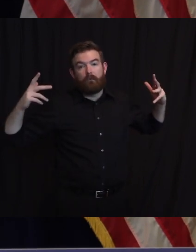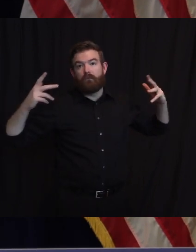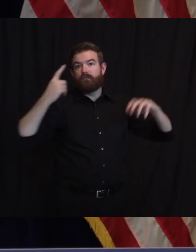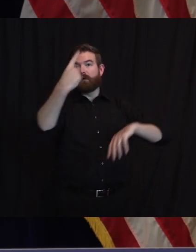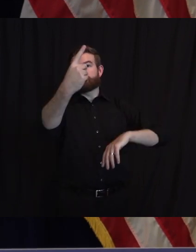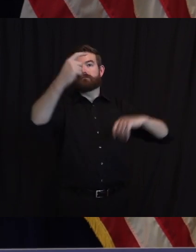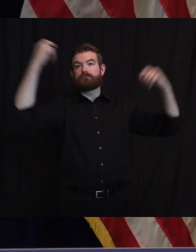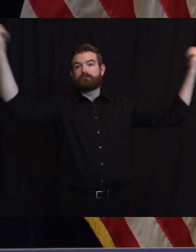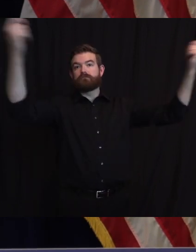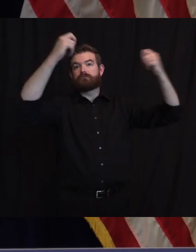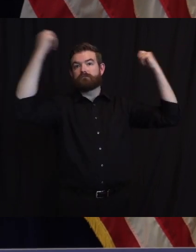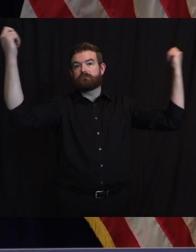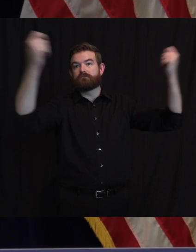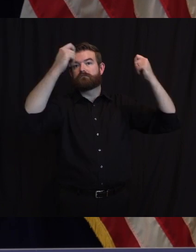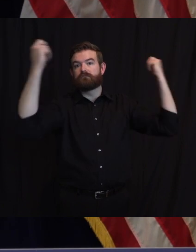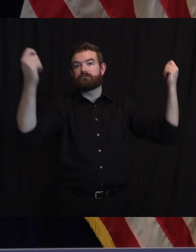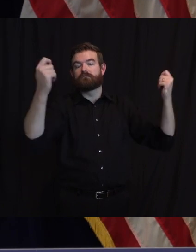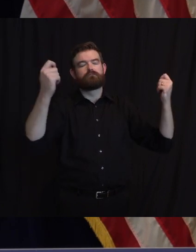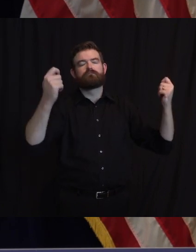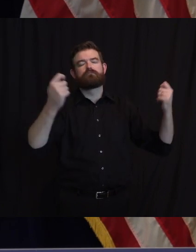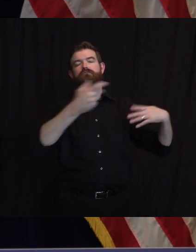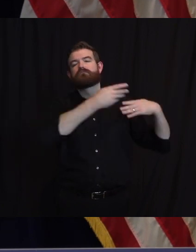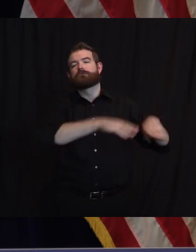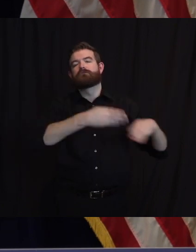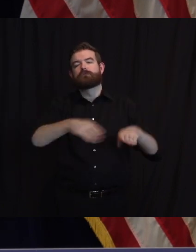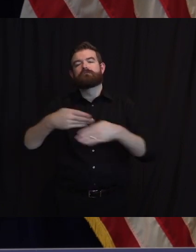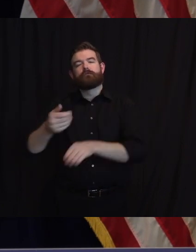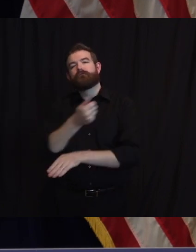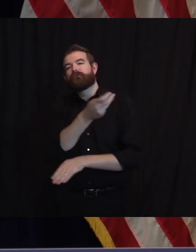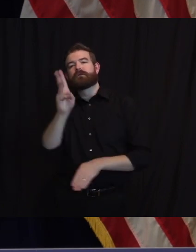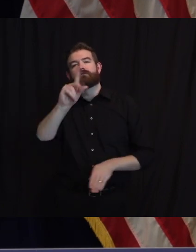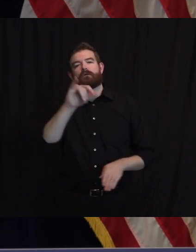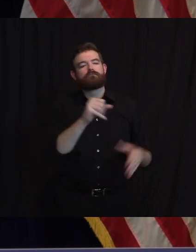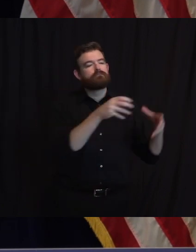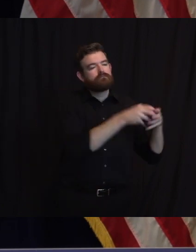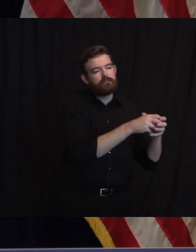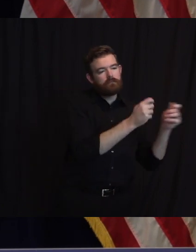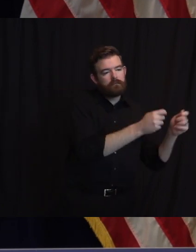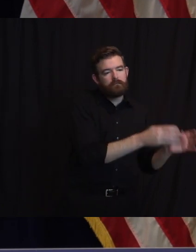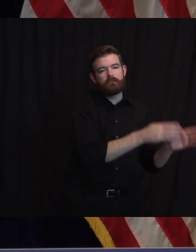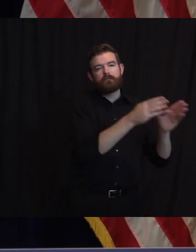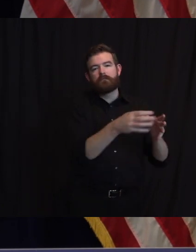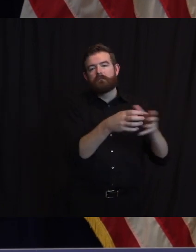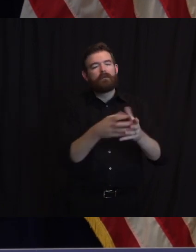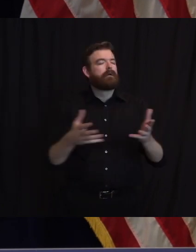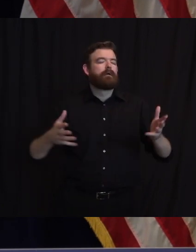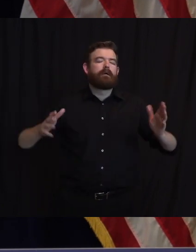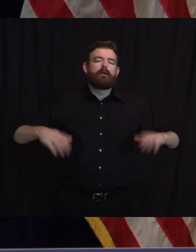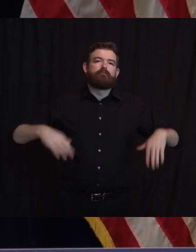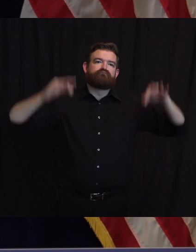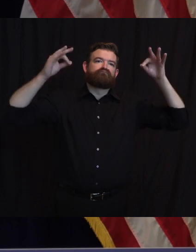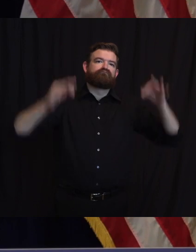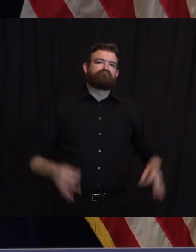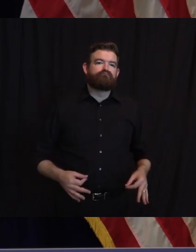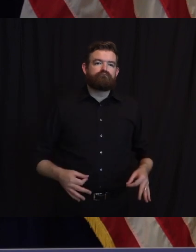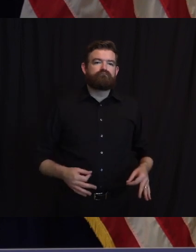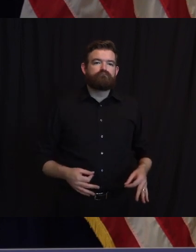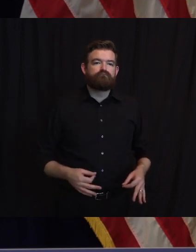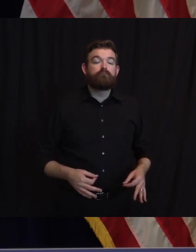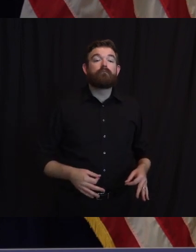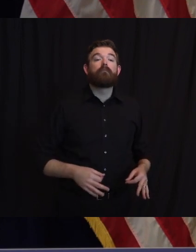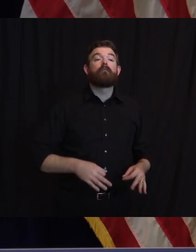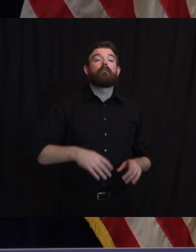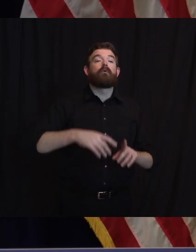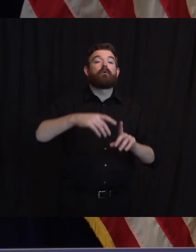today, whatever today is, May 28th, I'm not prepared to give you notice on what it should look like on July 6th, but we have promised to give you